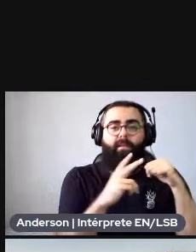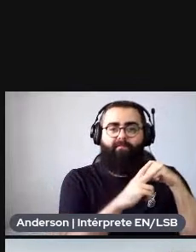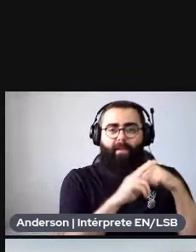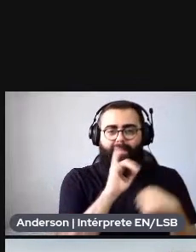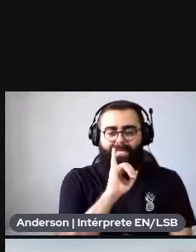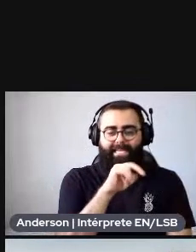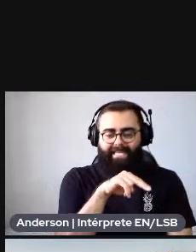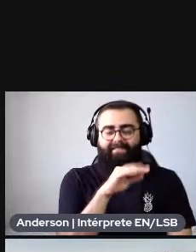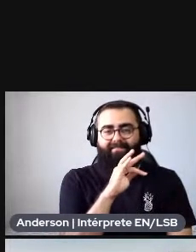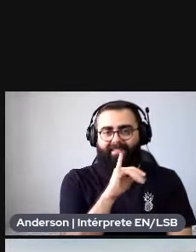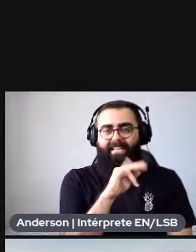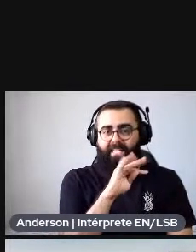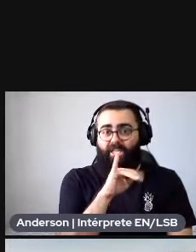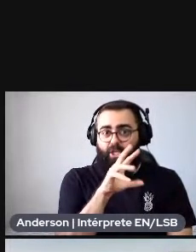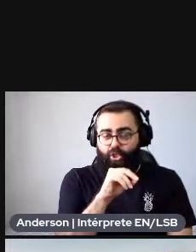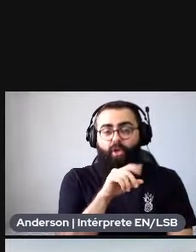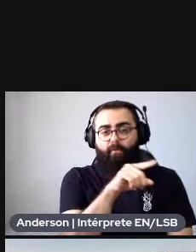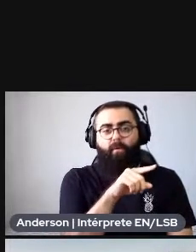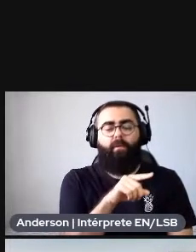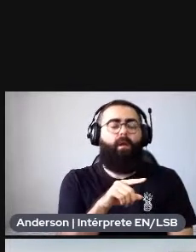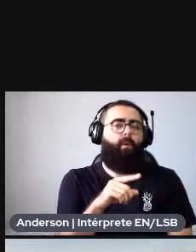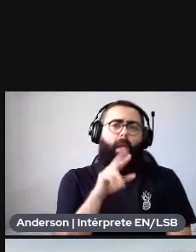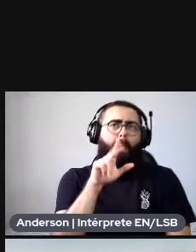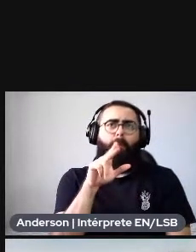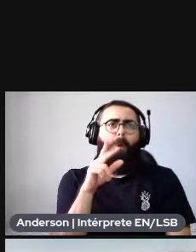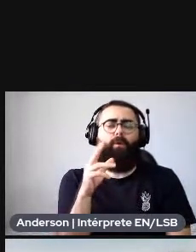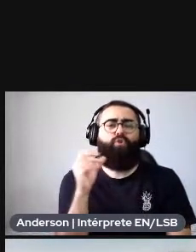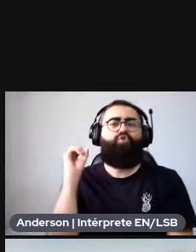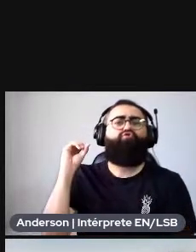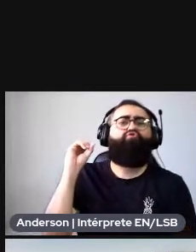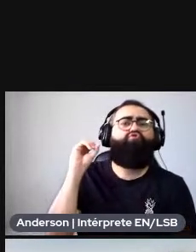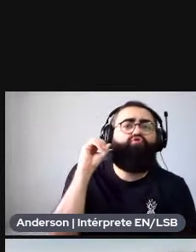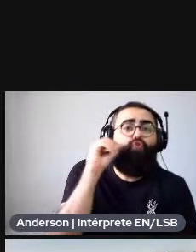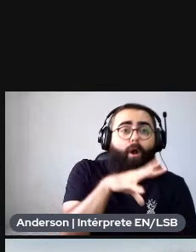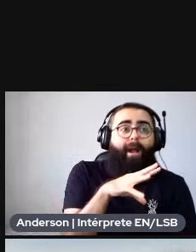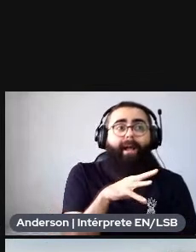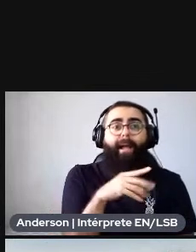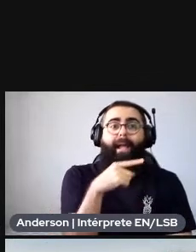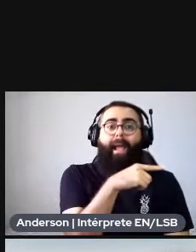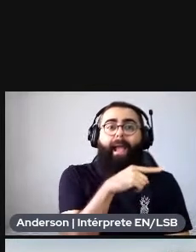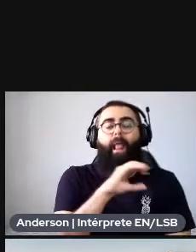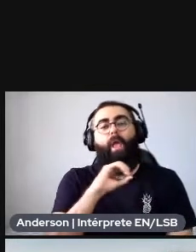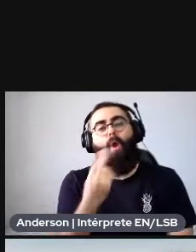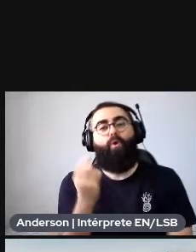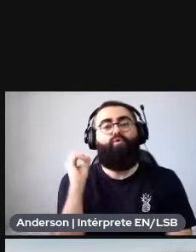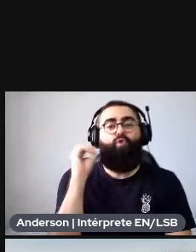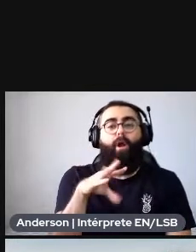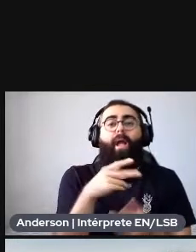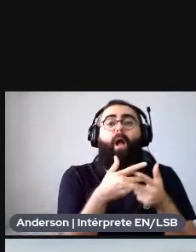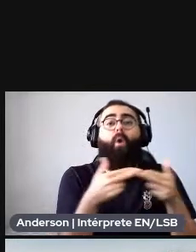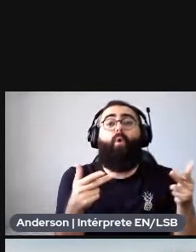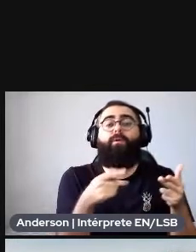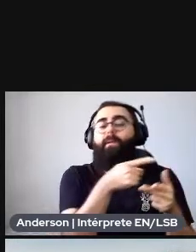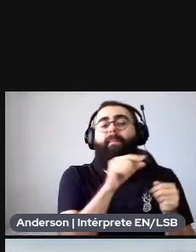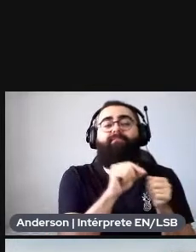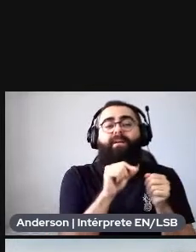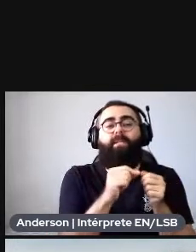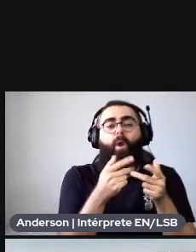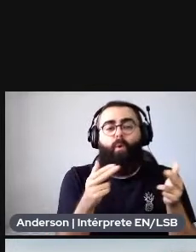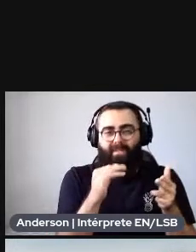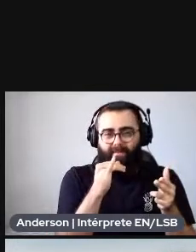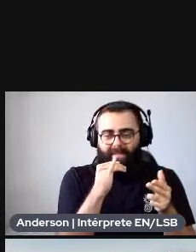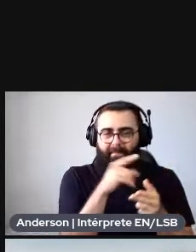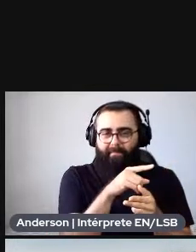is something like to throw him or herself to a place in order to do something. And in the first phase, the infinitive is mostly